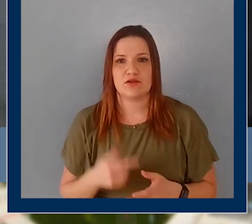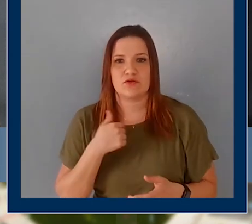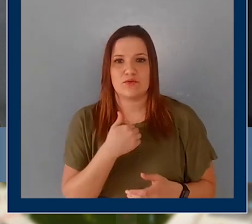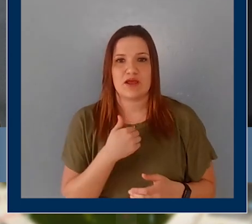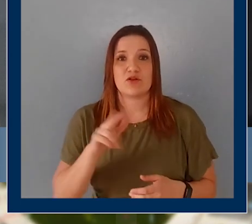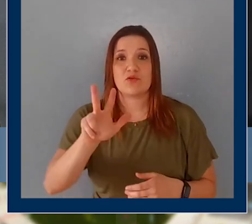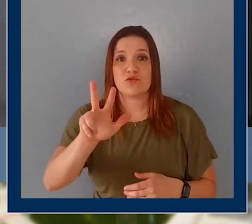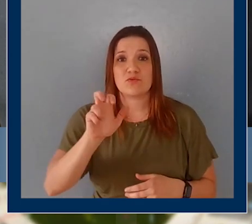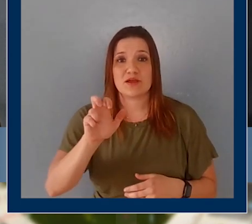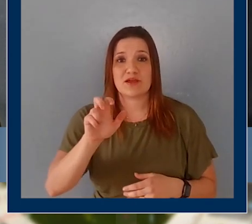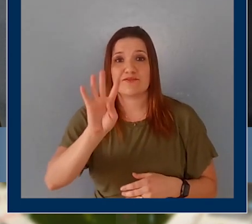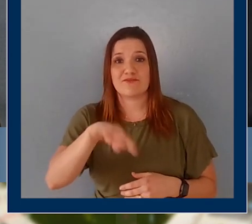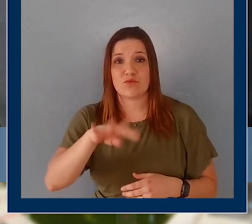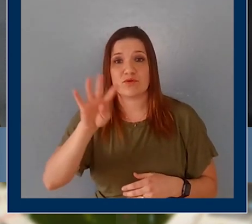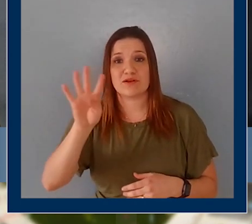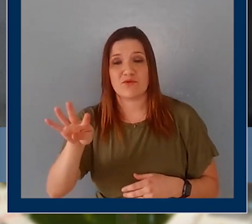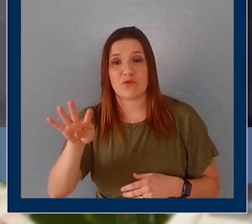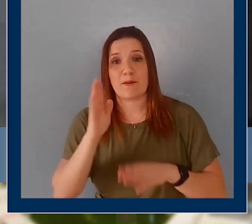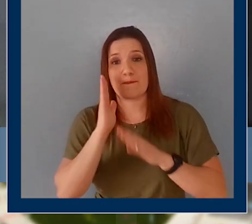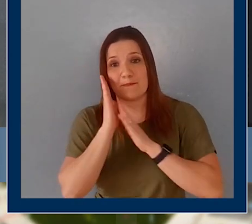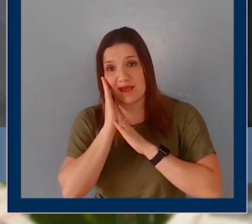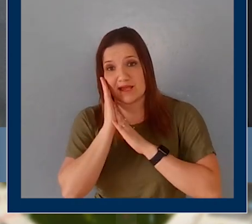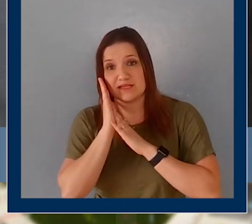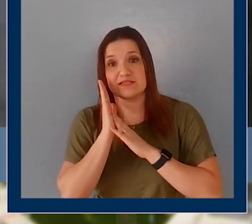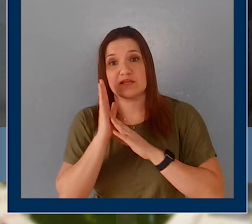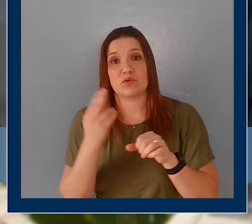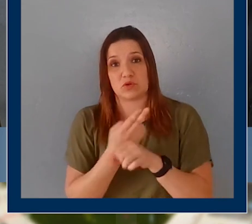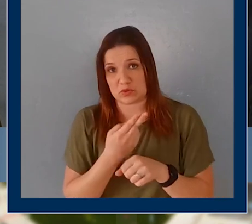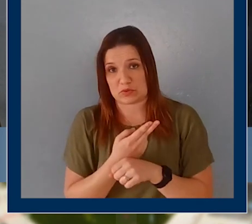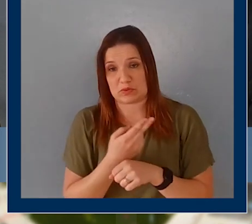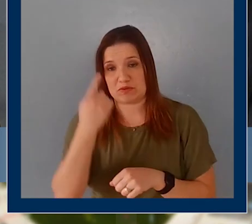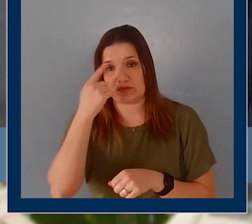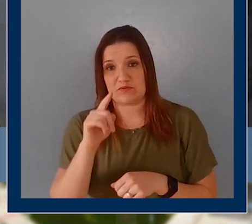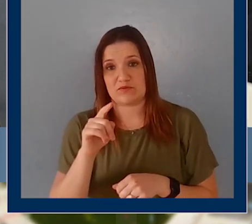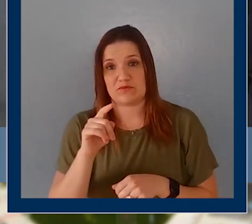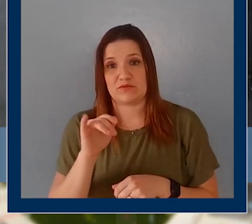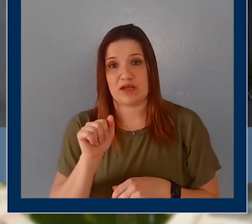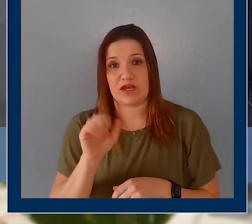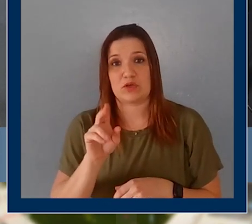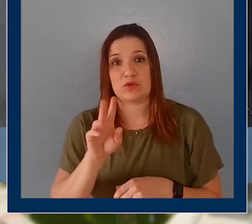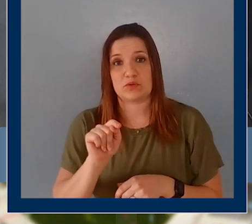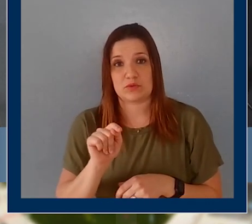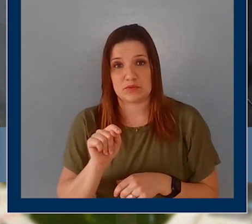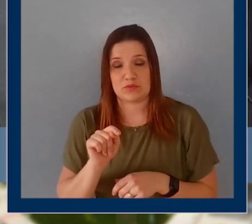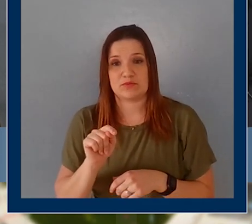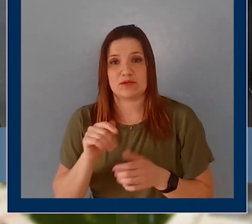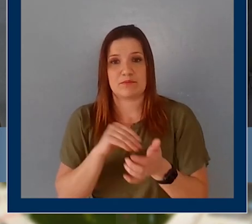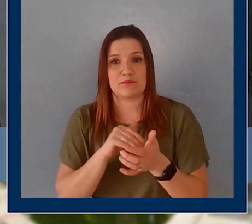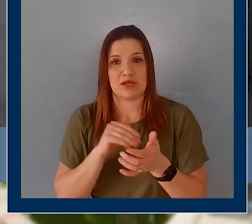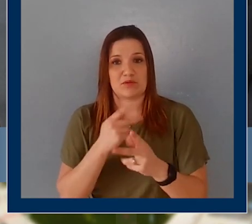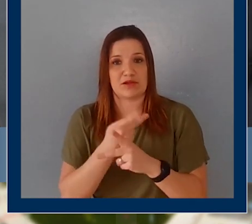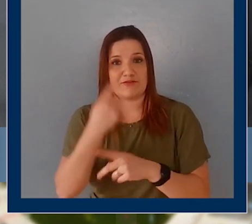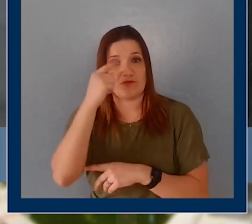of the 5 top counties are in the Central Valley. And then lastly, moving to Cahuilla Delta,